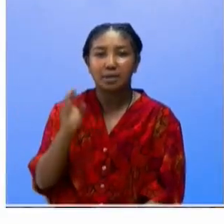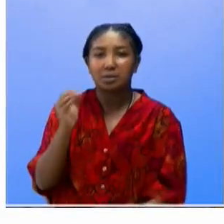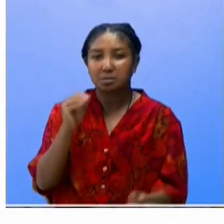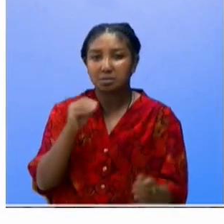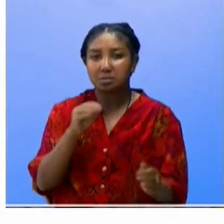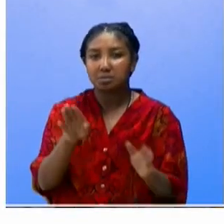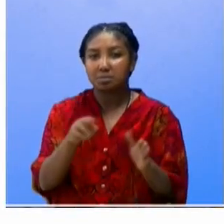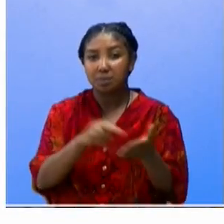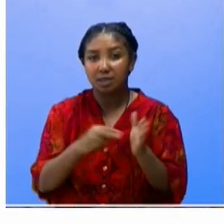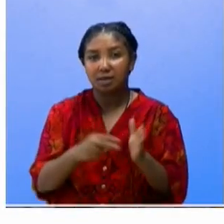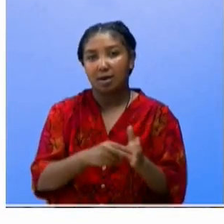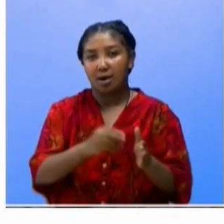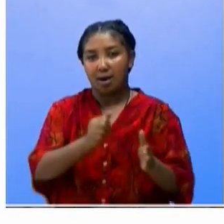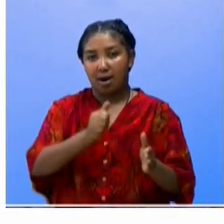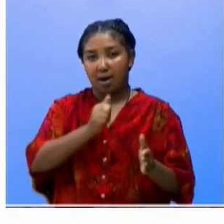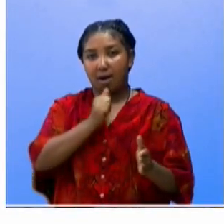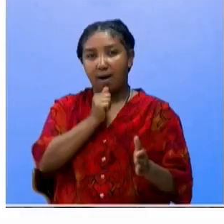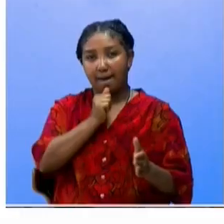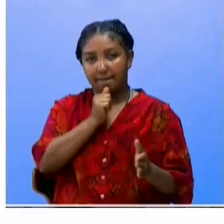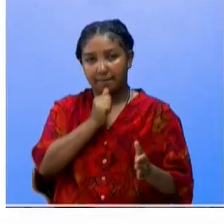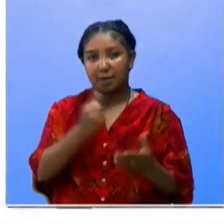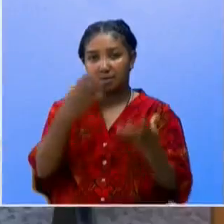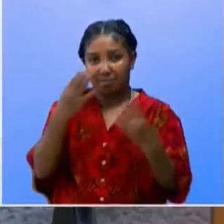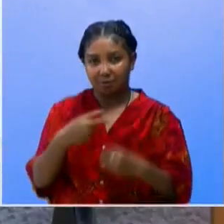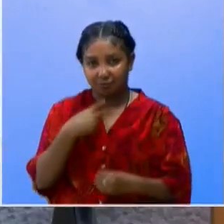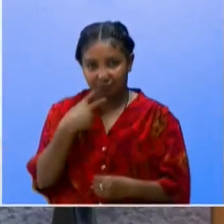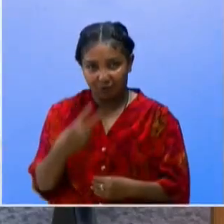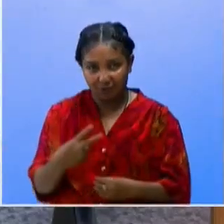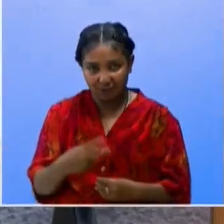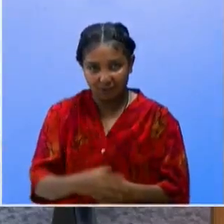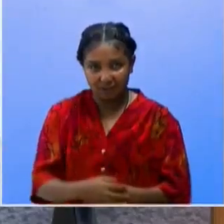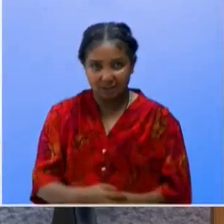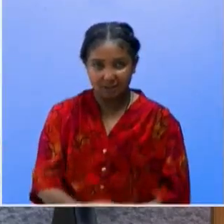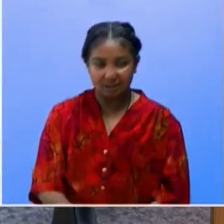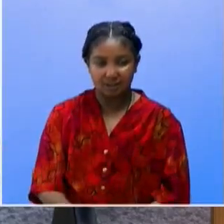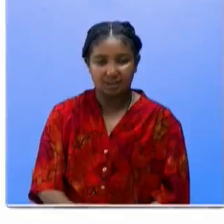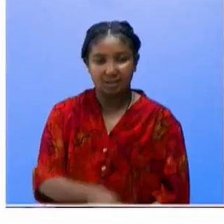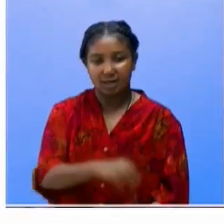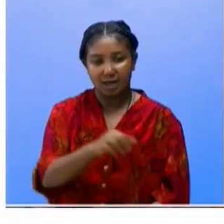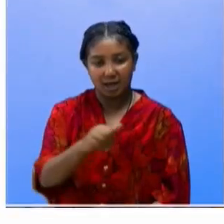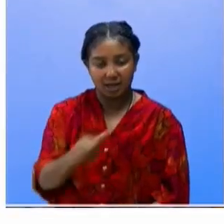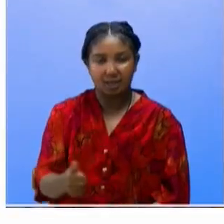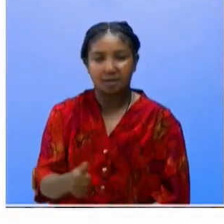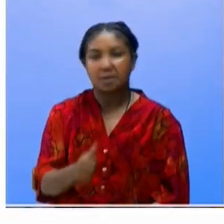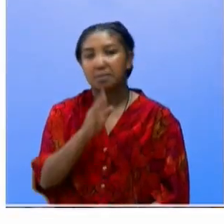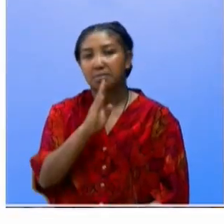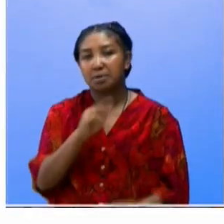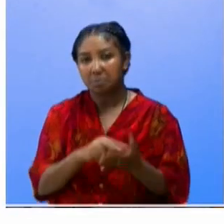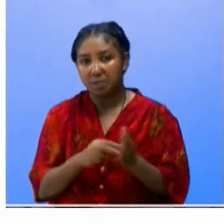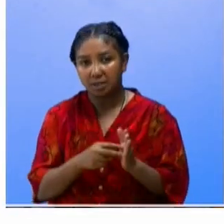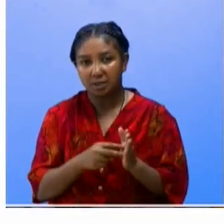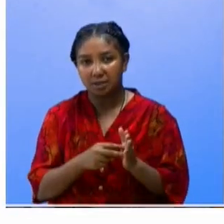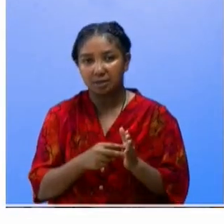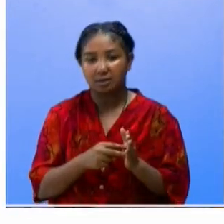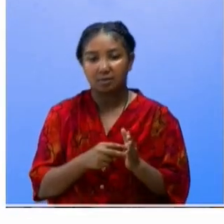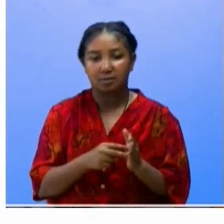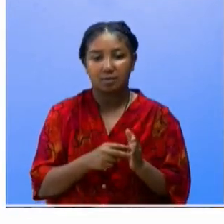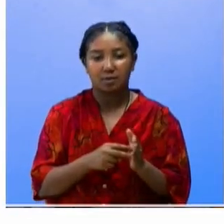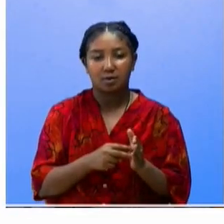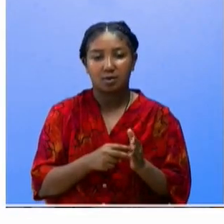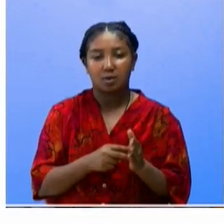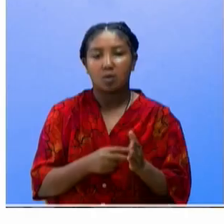means am in passive voice? And also it can be, yes,